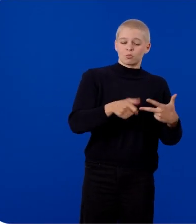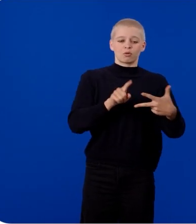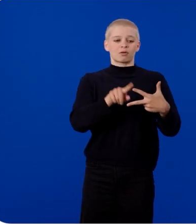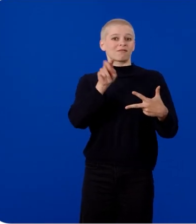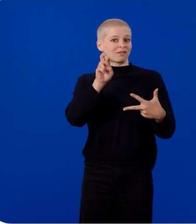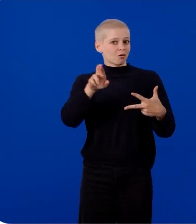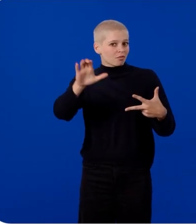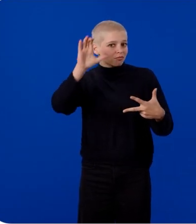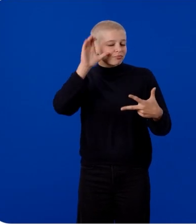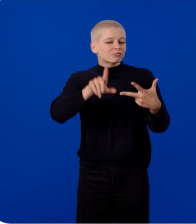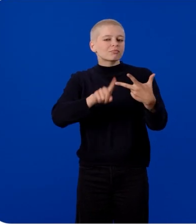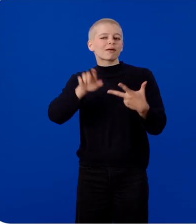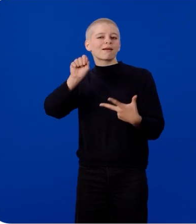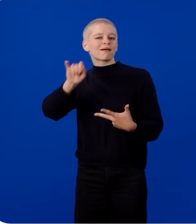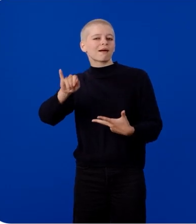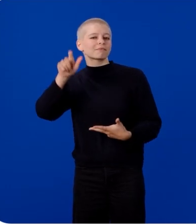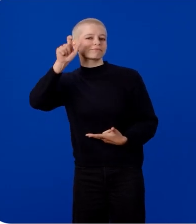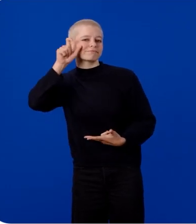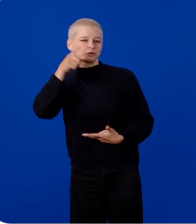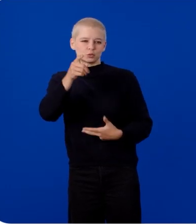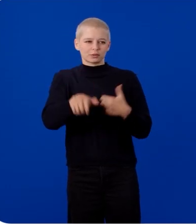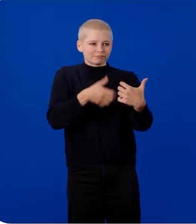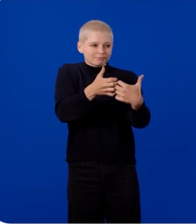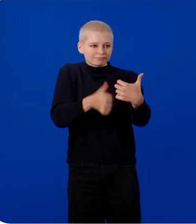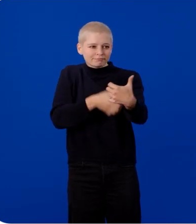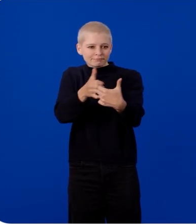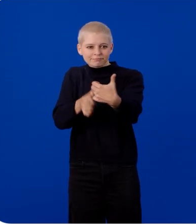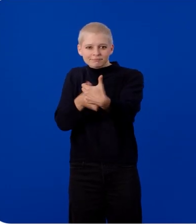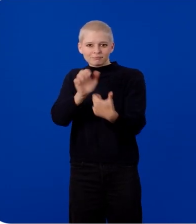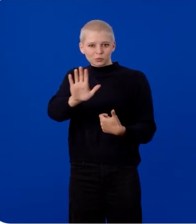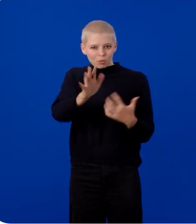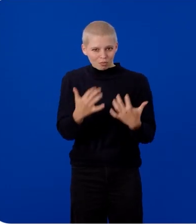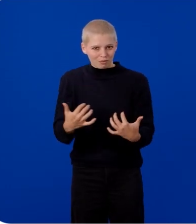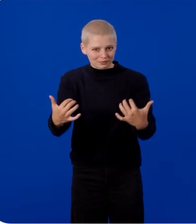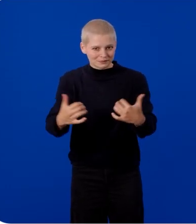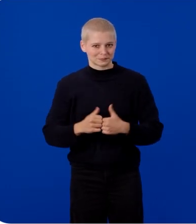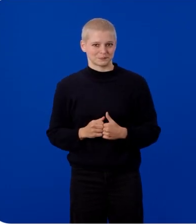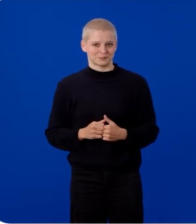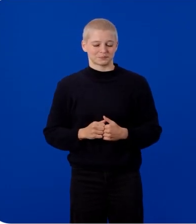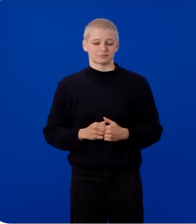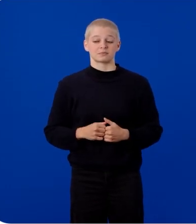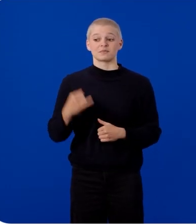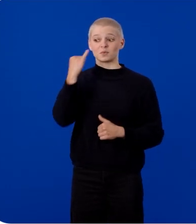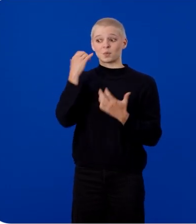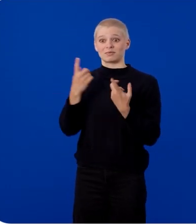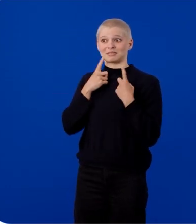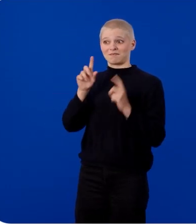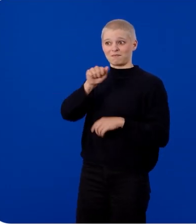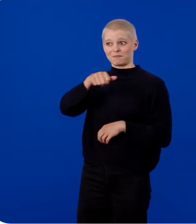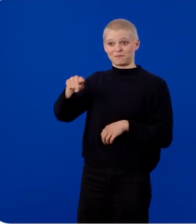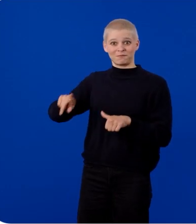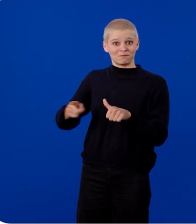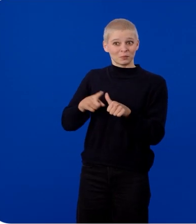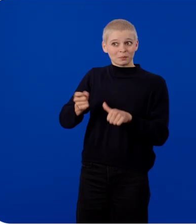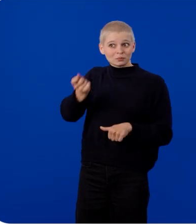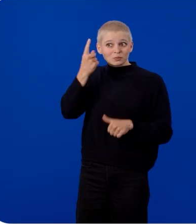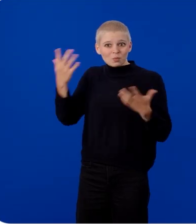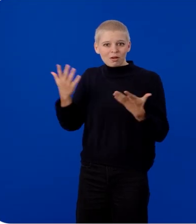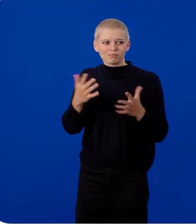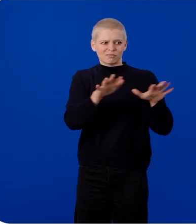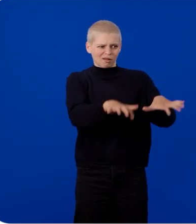that you can use to reach that audience. To build a successful app, the first thing you will need to understand is your